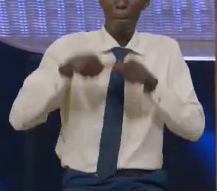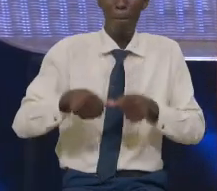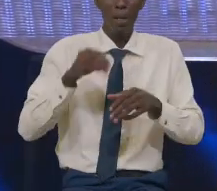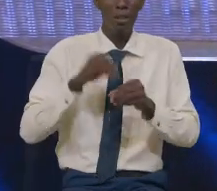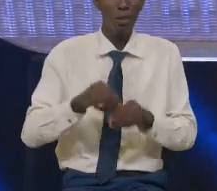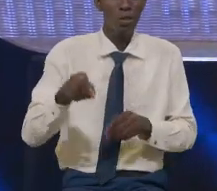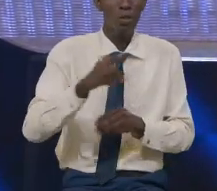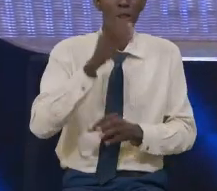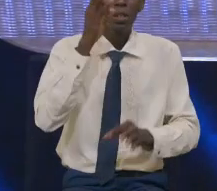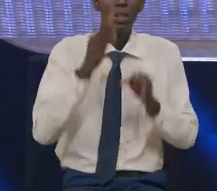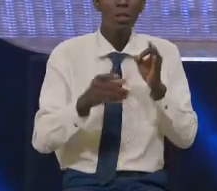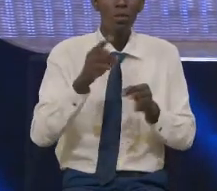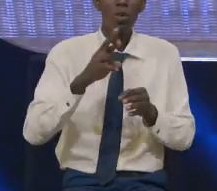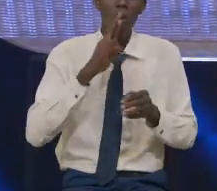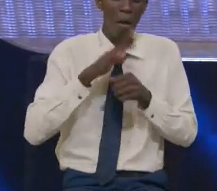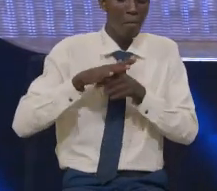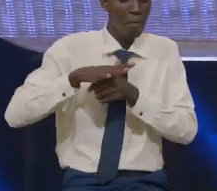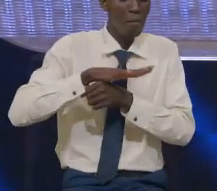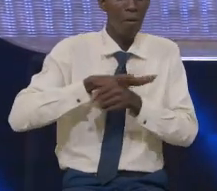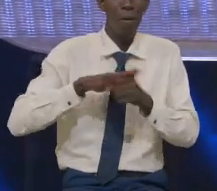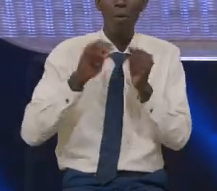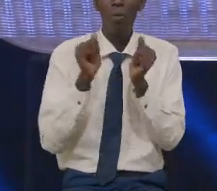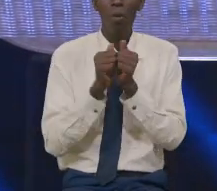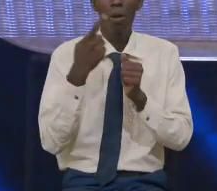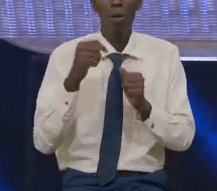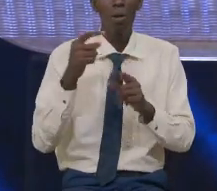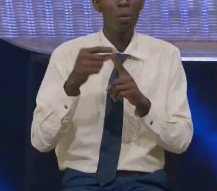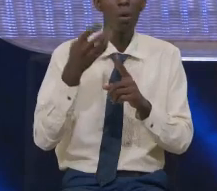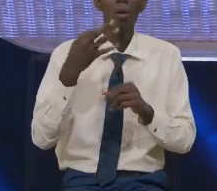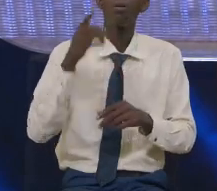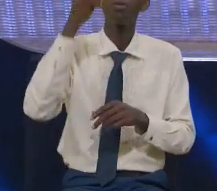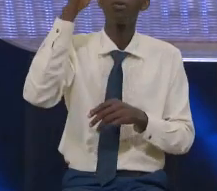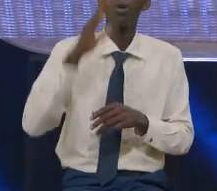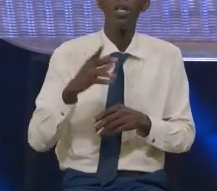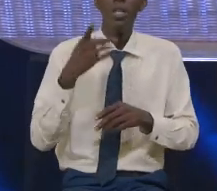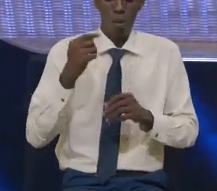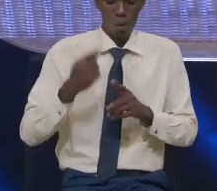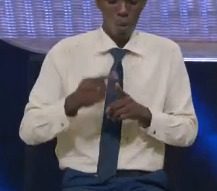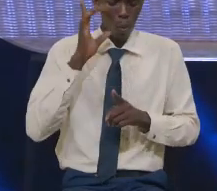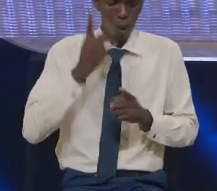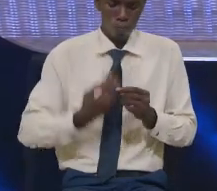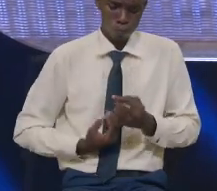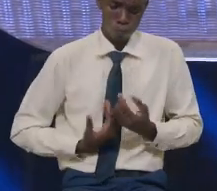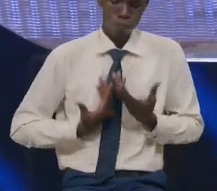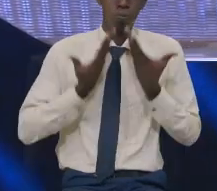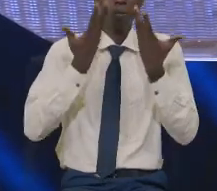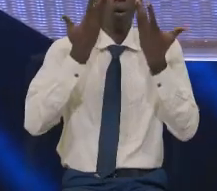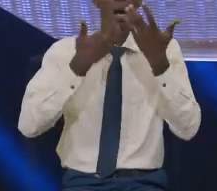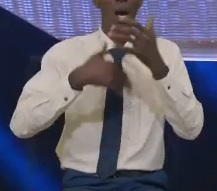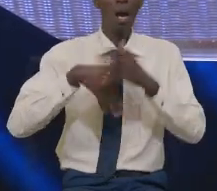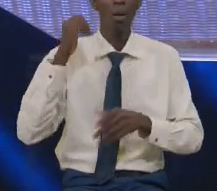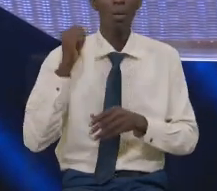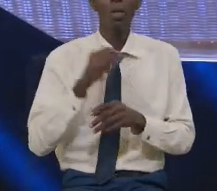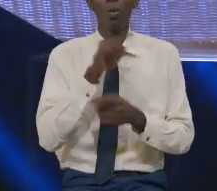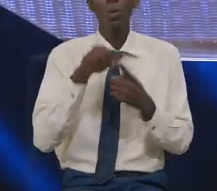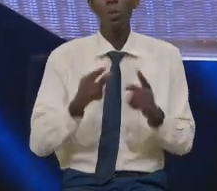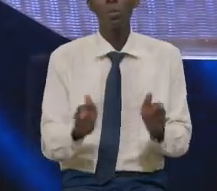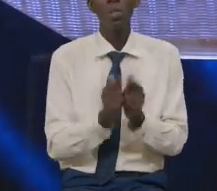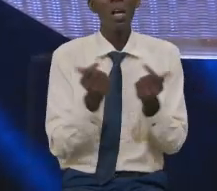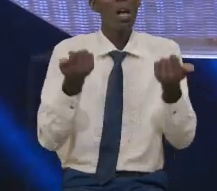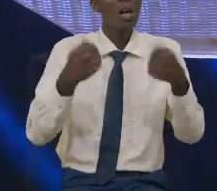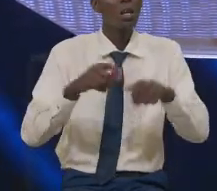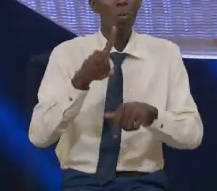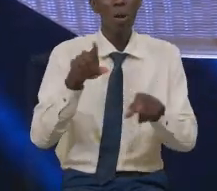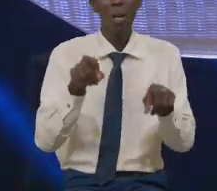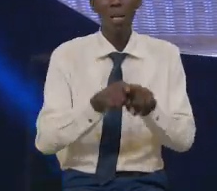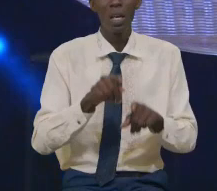if you are saturated with the word of God, what will come out when you meet anybody like Nebuchadnezzar